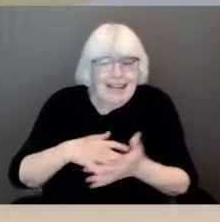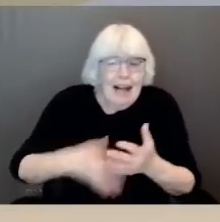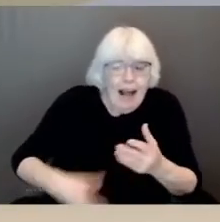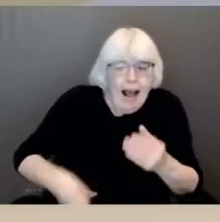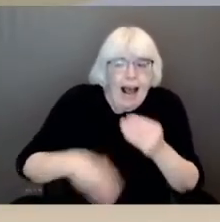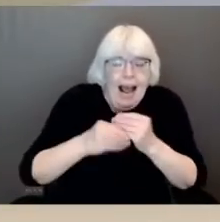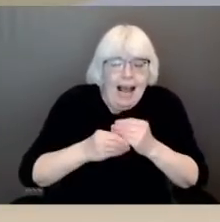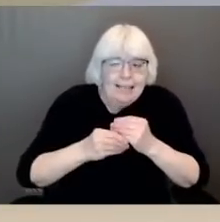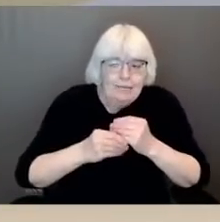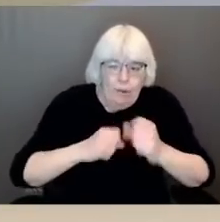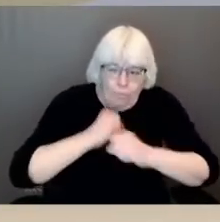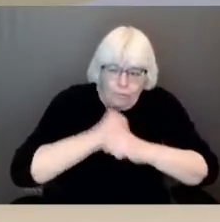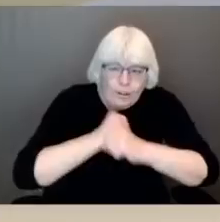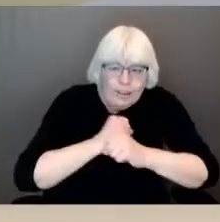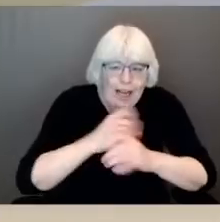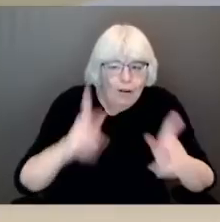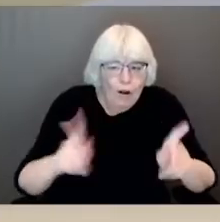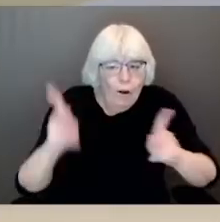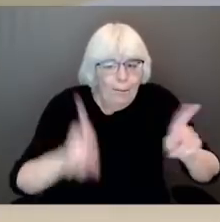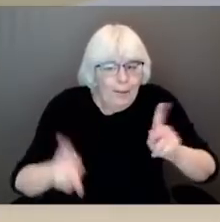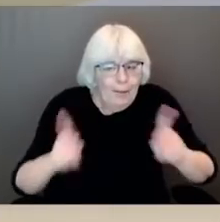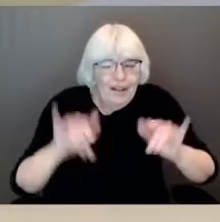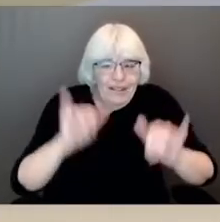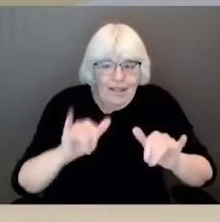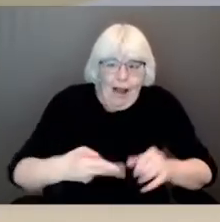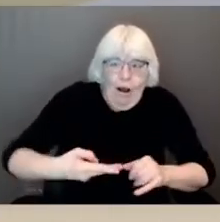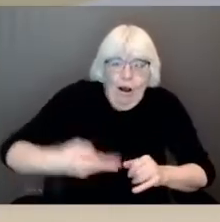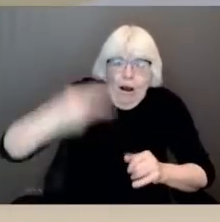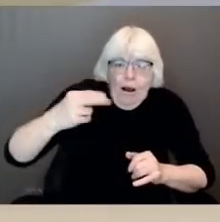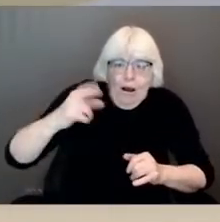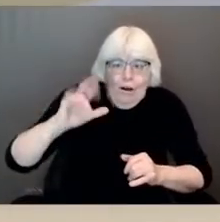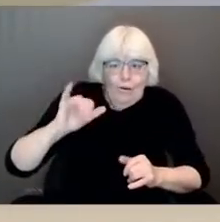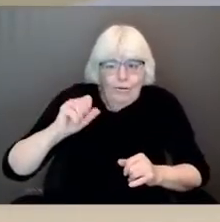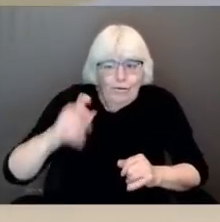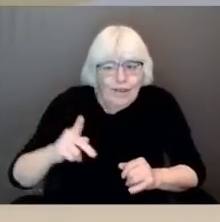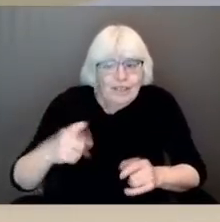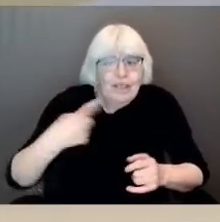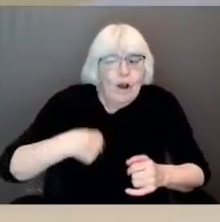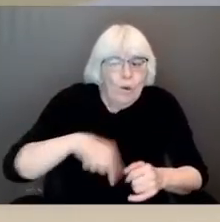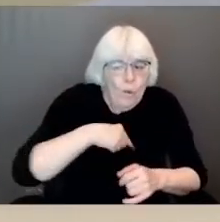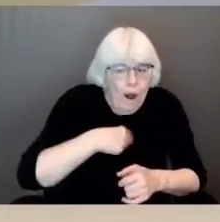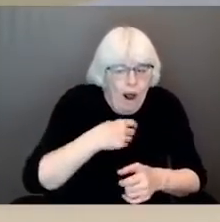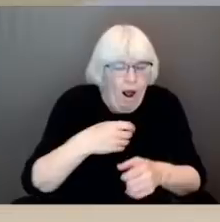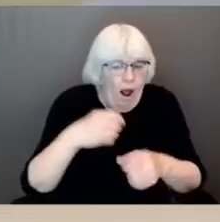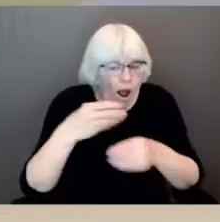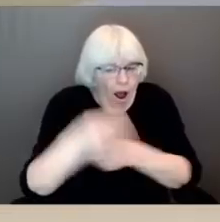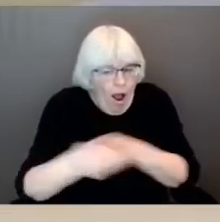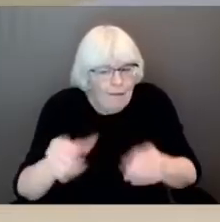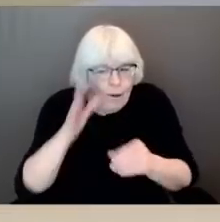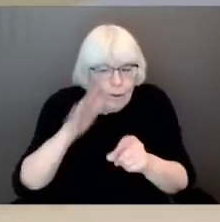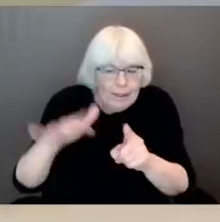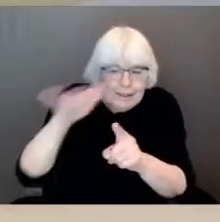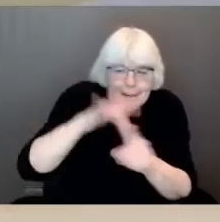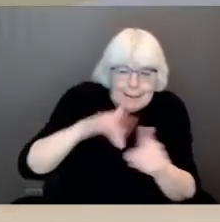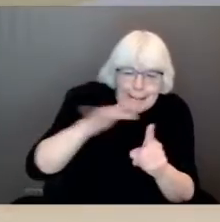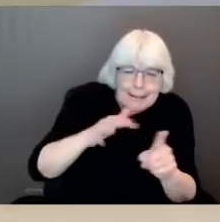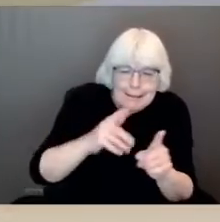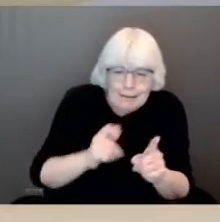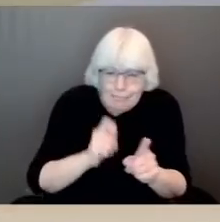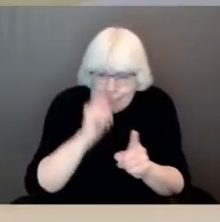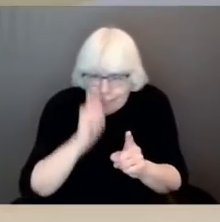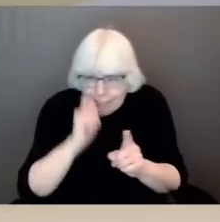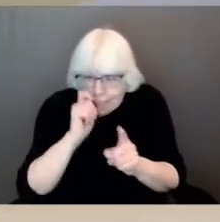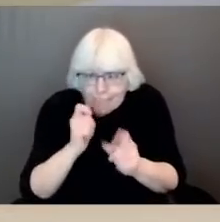province. Staff in our office will be monitoring testing records of employers and overall compliance with the order as we go